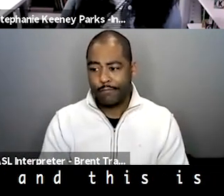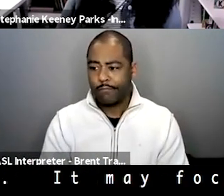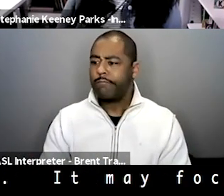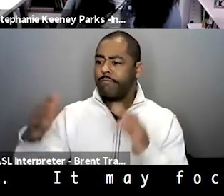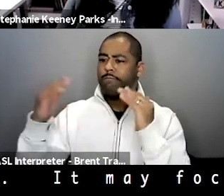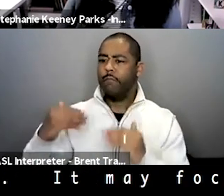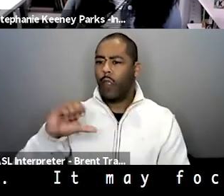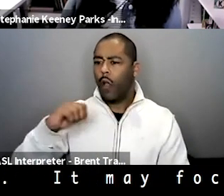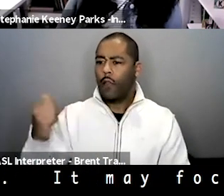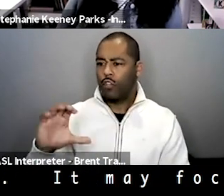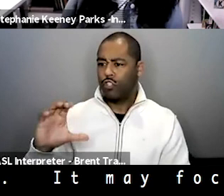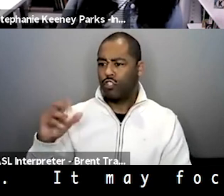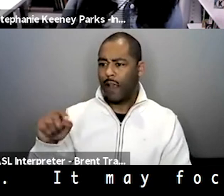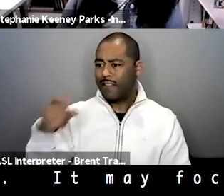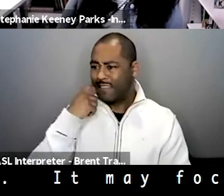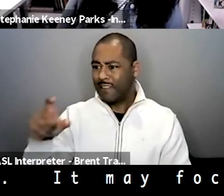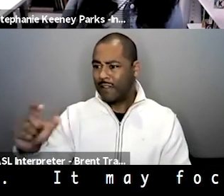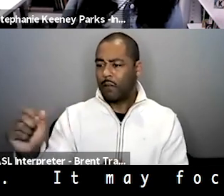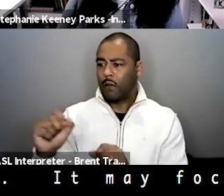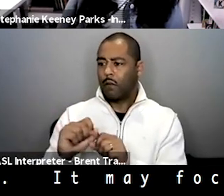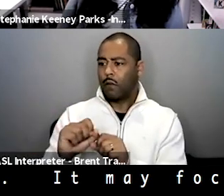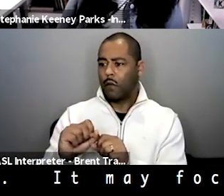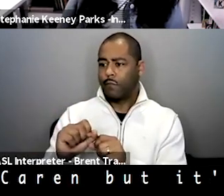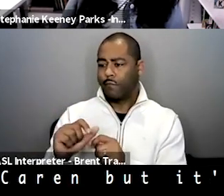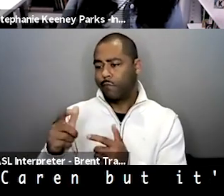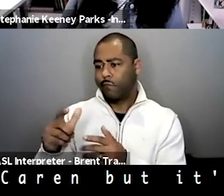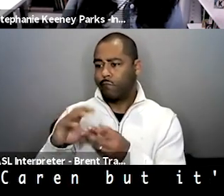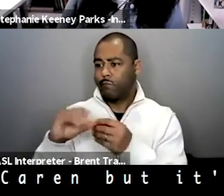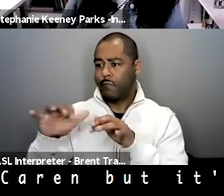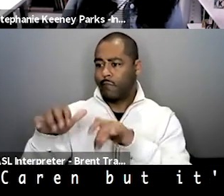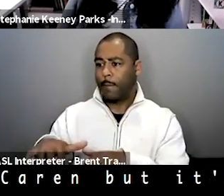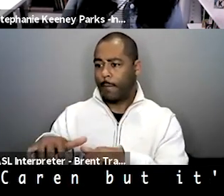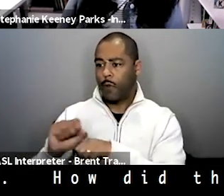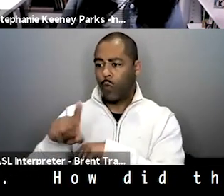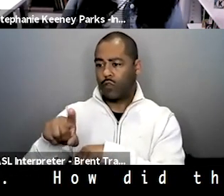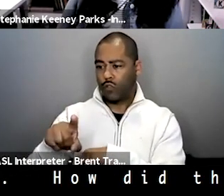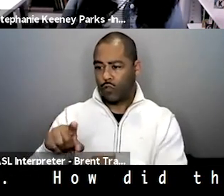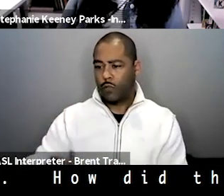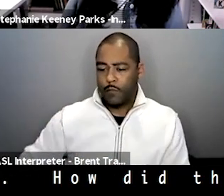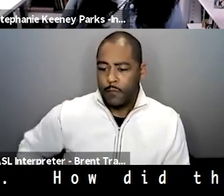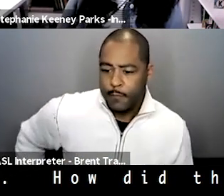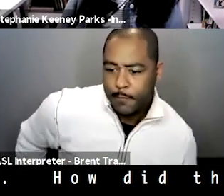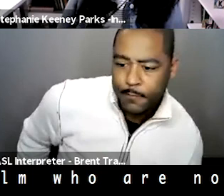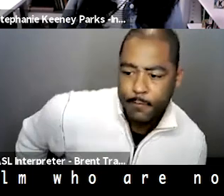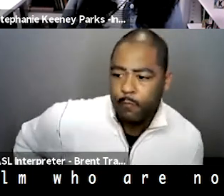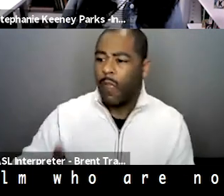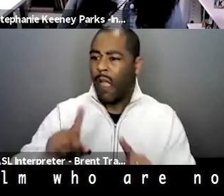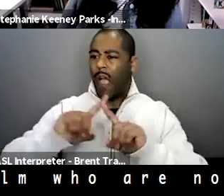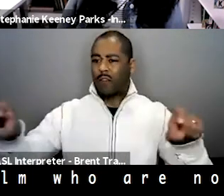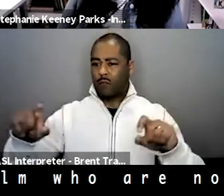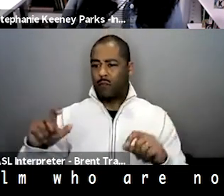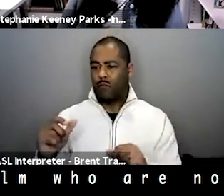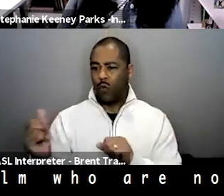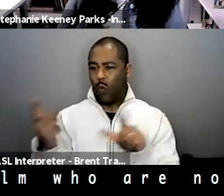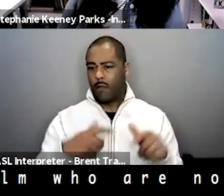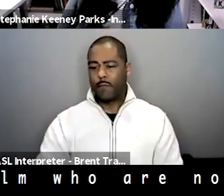bring up, and this is for everybody. It may focus more on John and Caren, but it's really for everybody. How did the